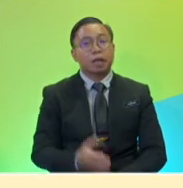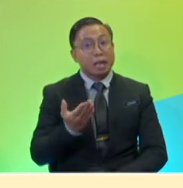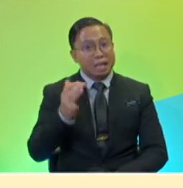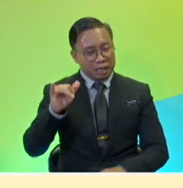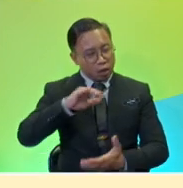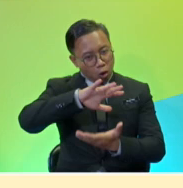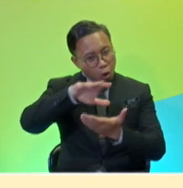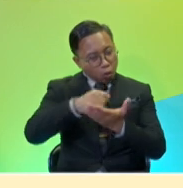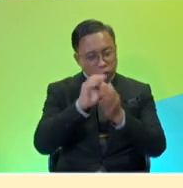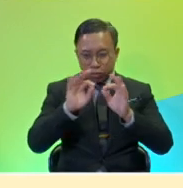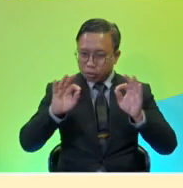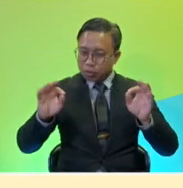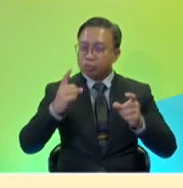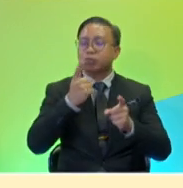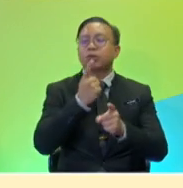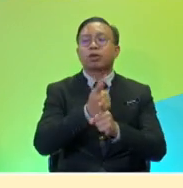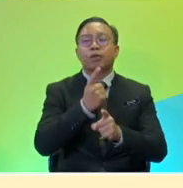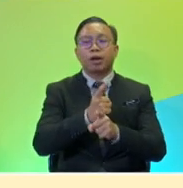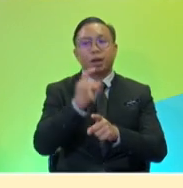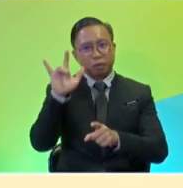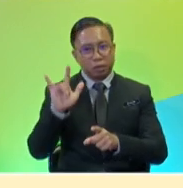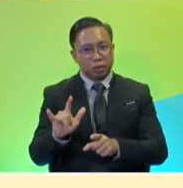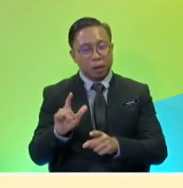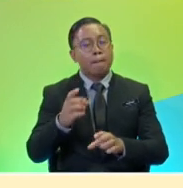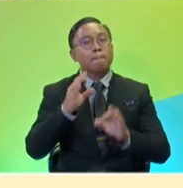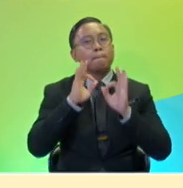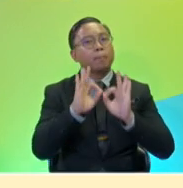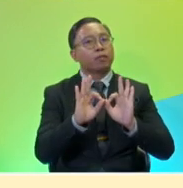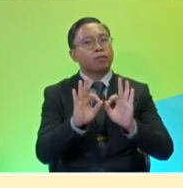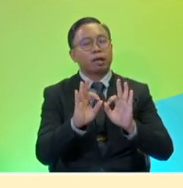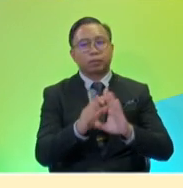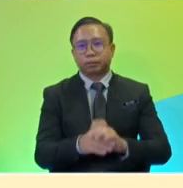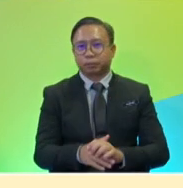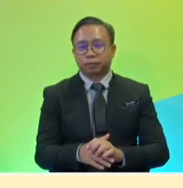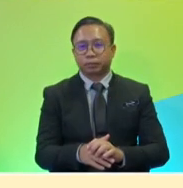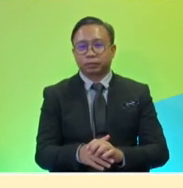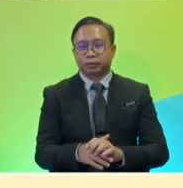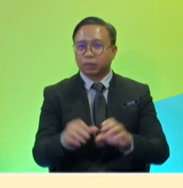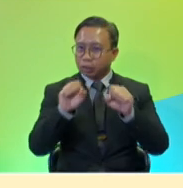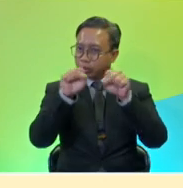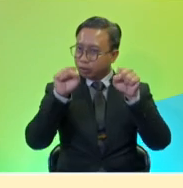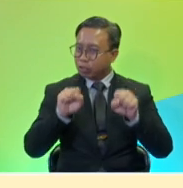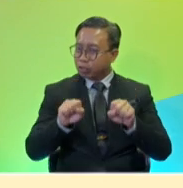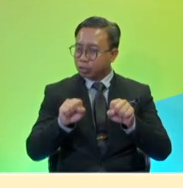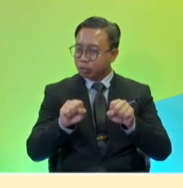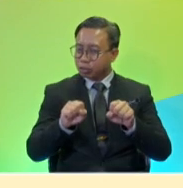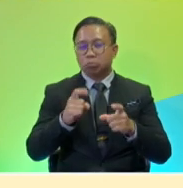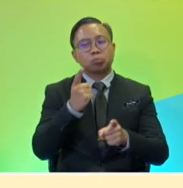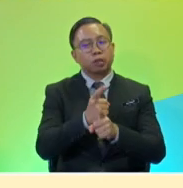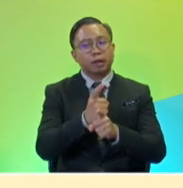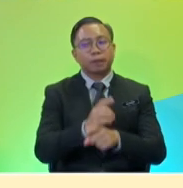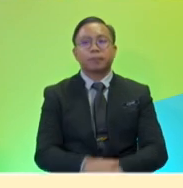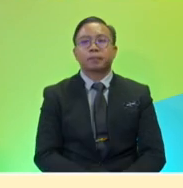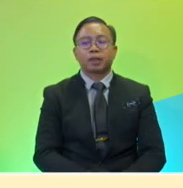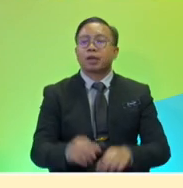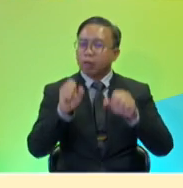the sentences correctly. They have rearranged it correctly. It's perfect. And the structure is correct too. Yeah, so, and they managed to